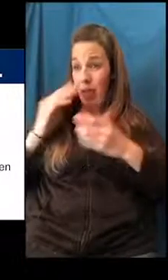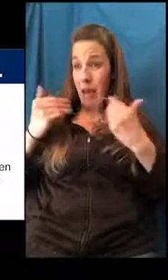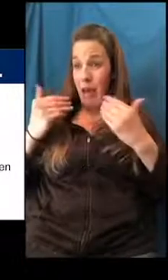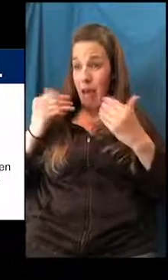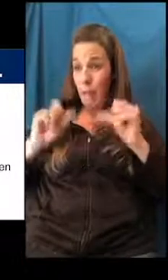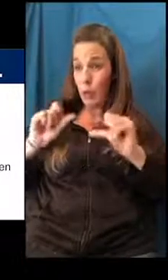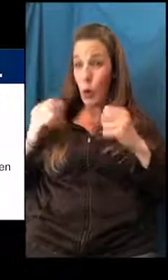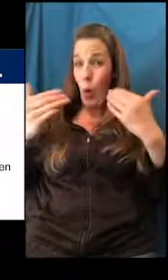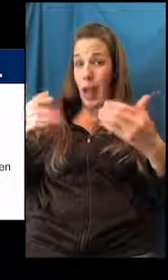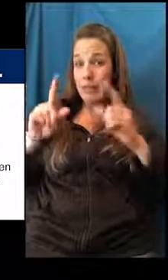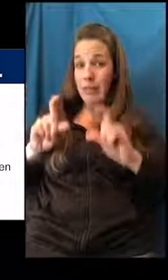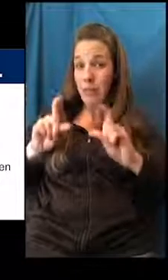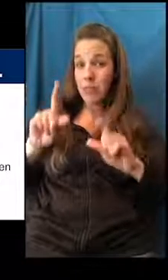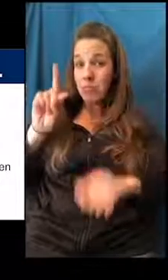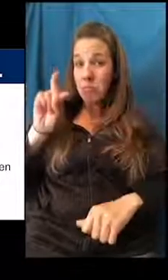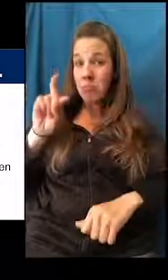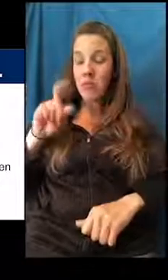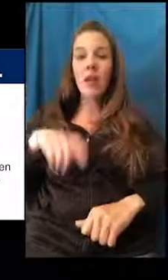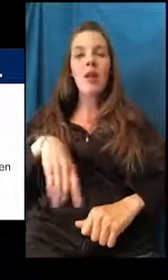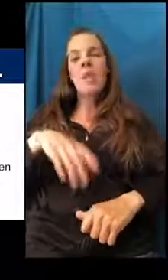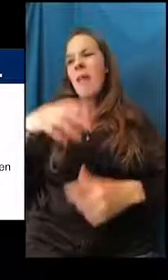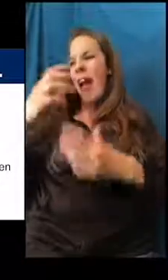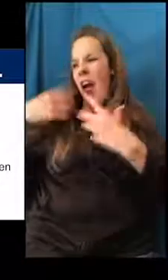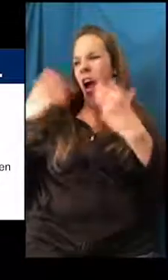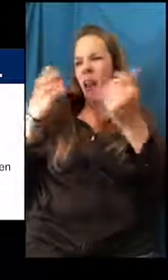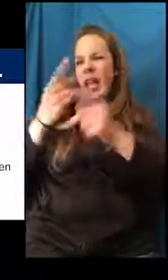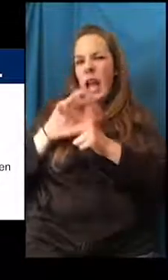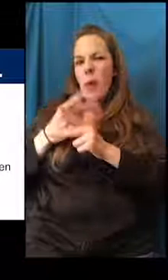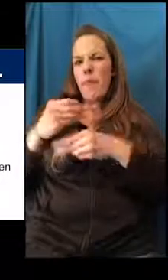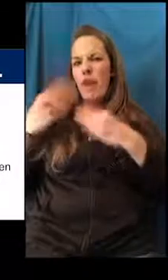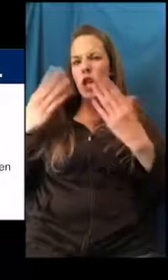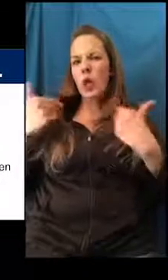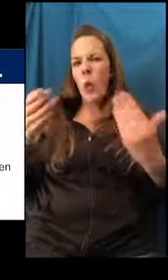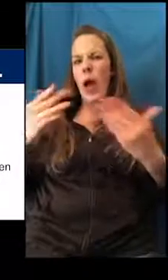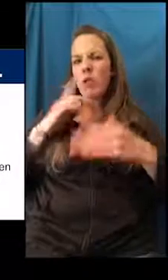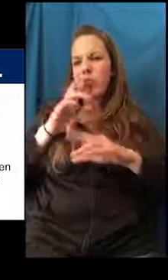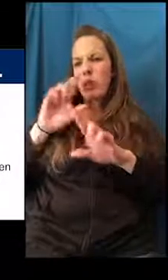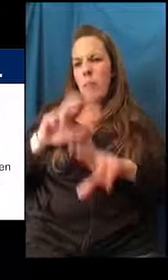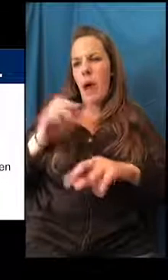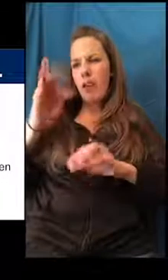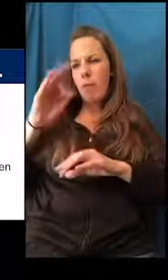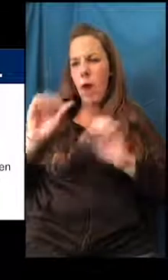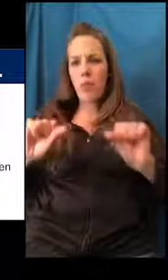our healthcare providers respond to this question if possible.